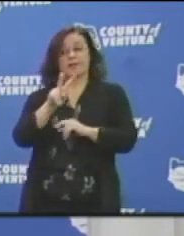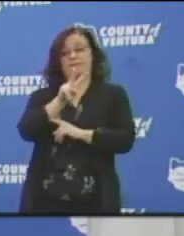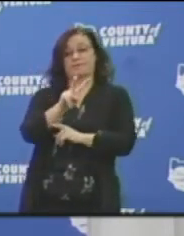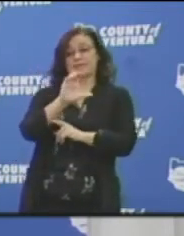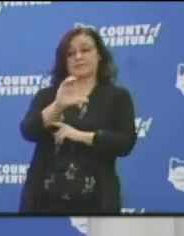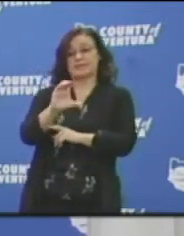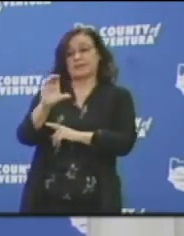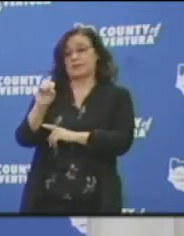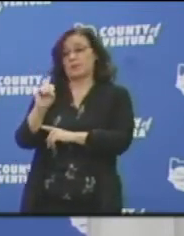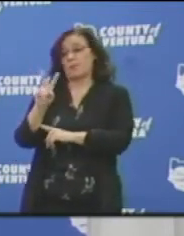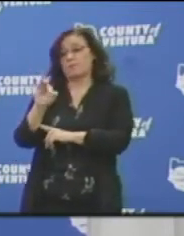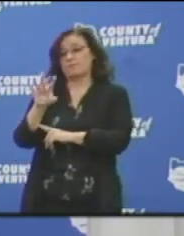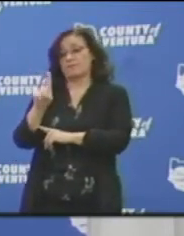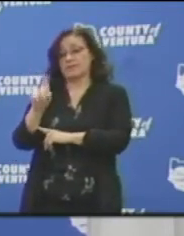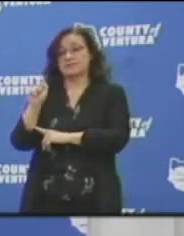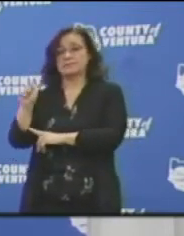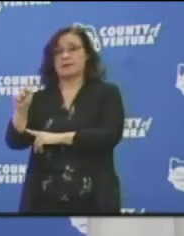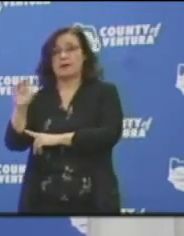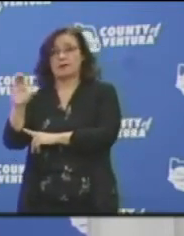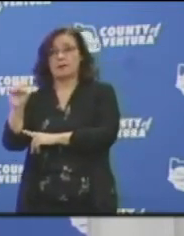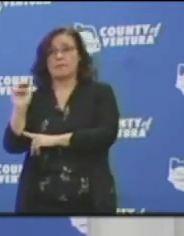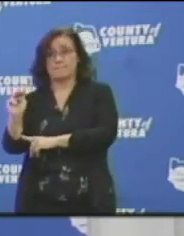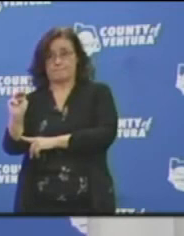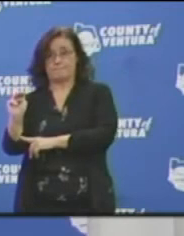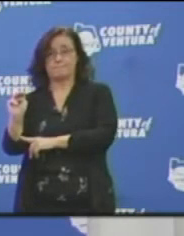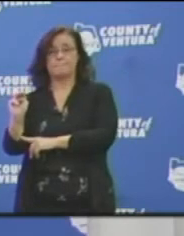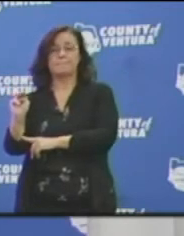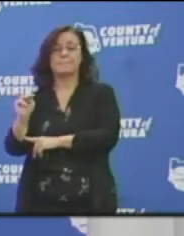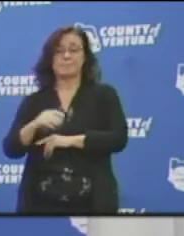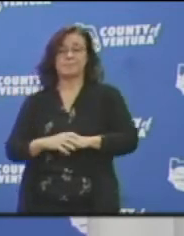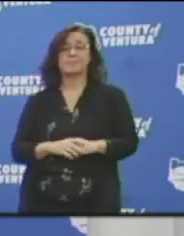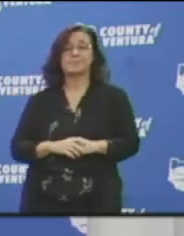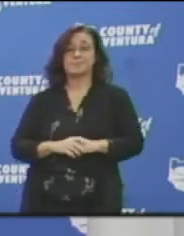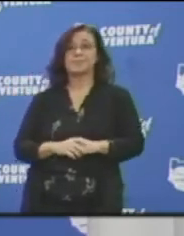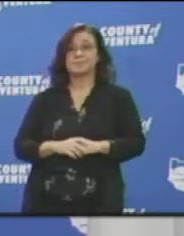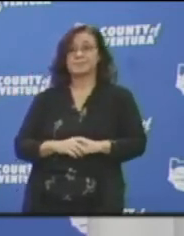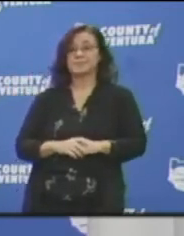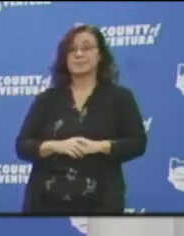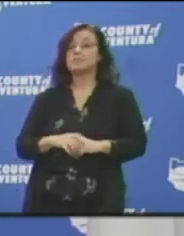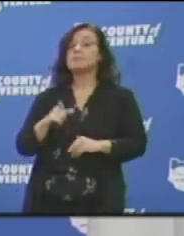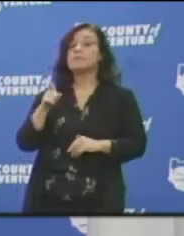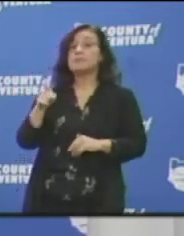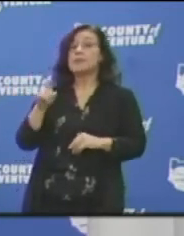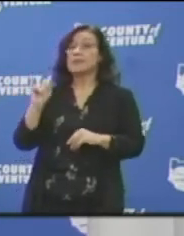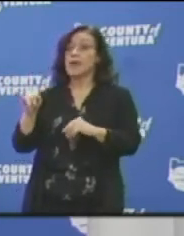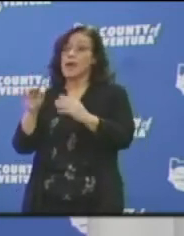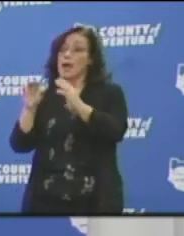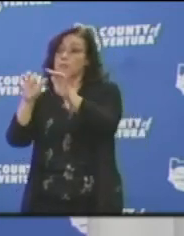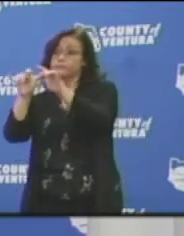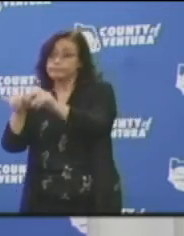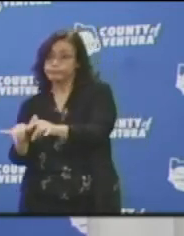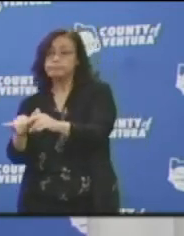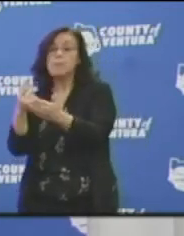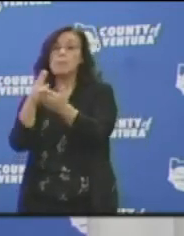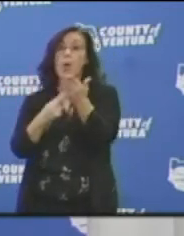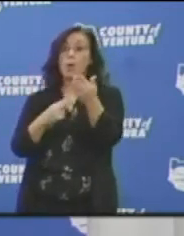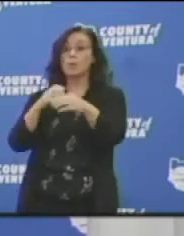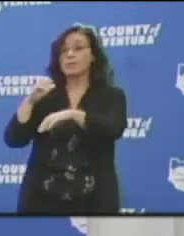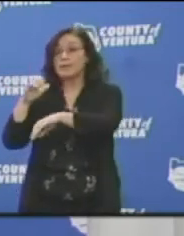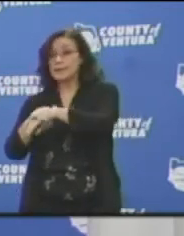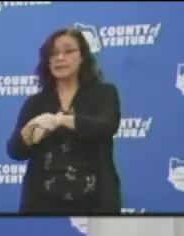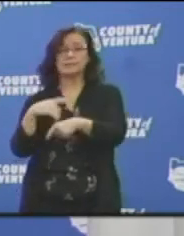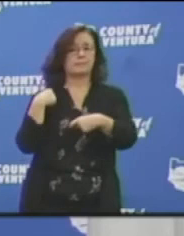vccovid.com, and the registration process is both in English and Spanish.